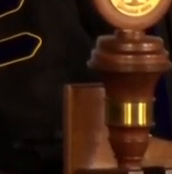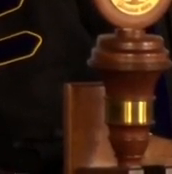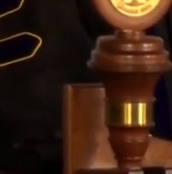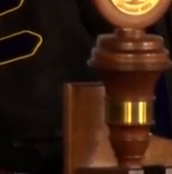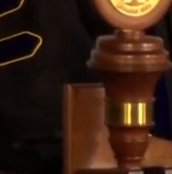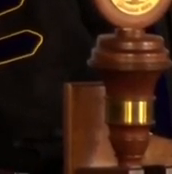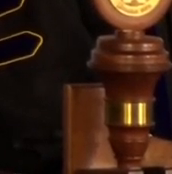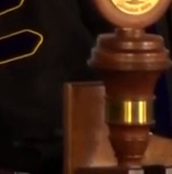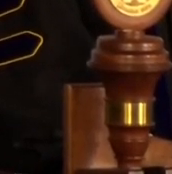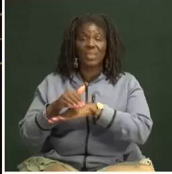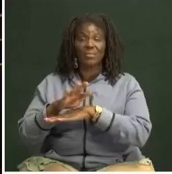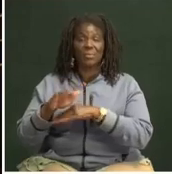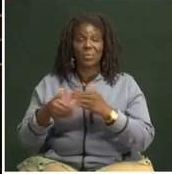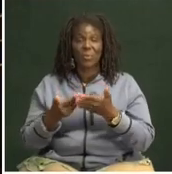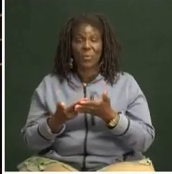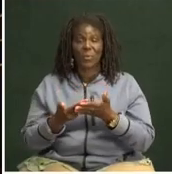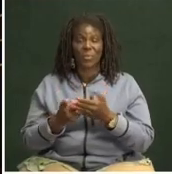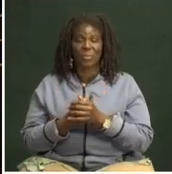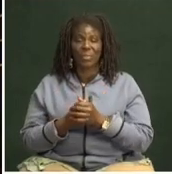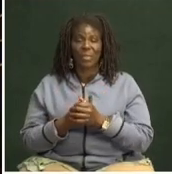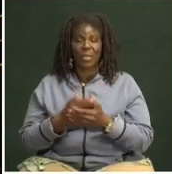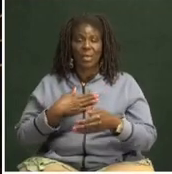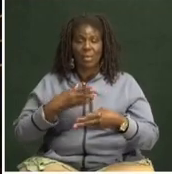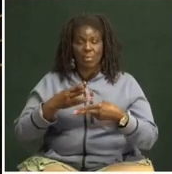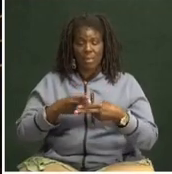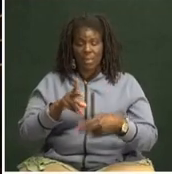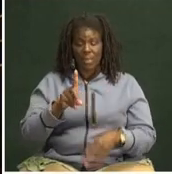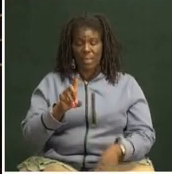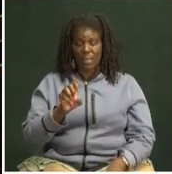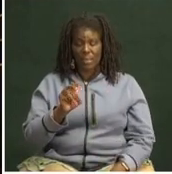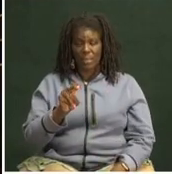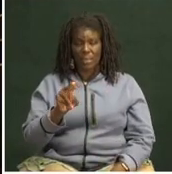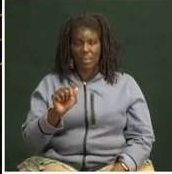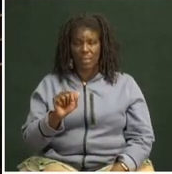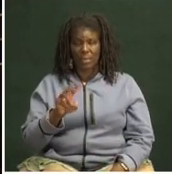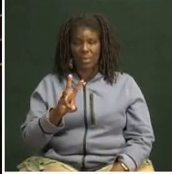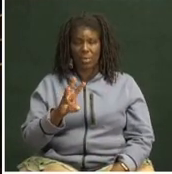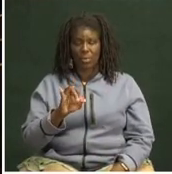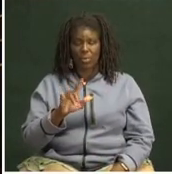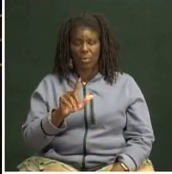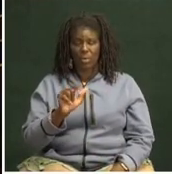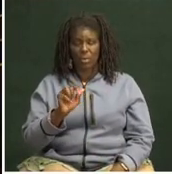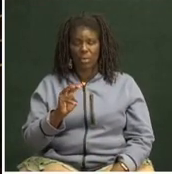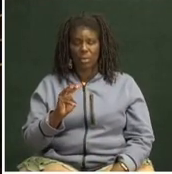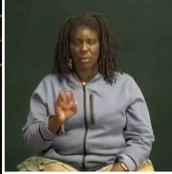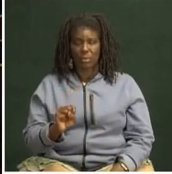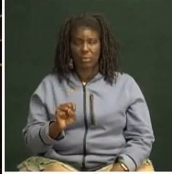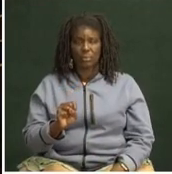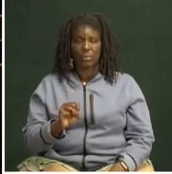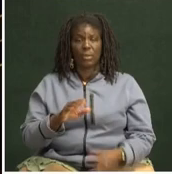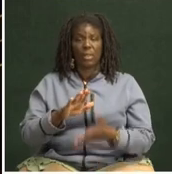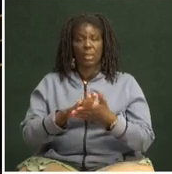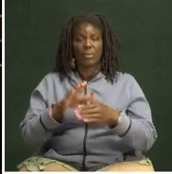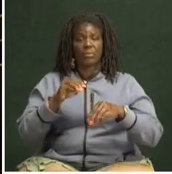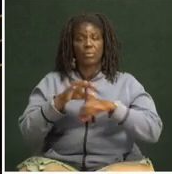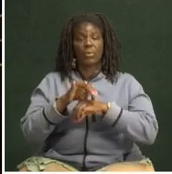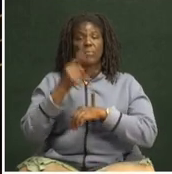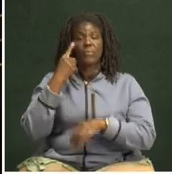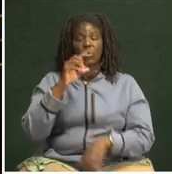Good evening, everyone. My name is Deanna Williams, Academic Advisor for the Santa Clarita Regional